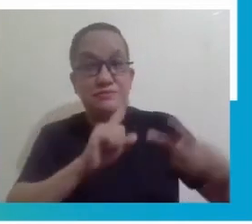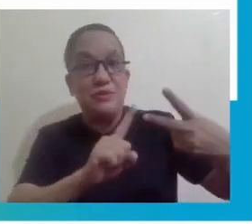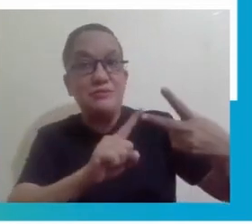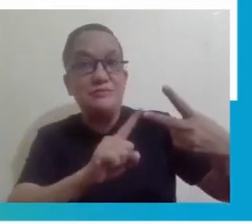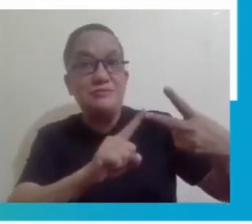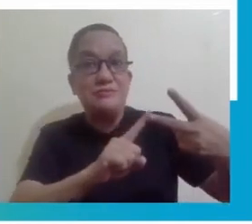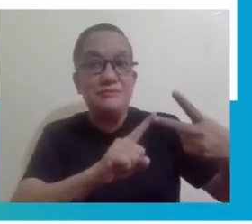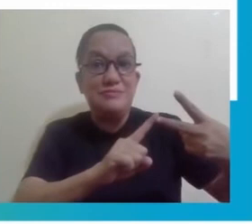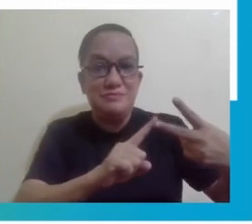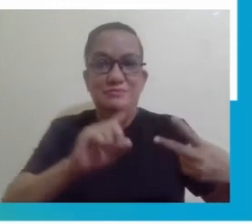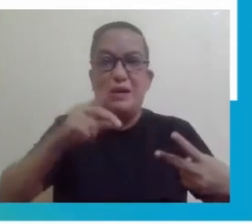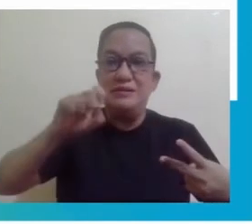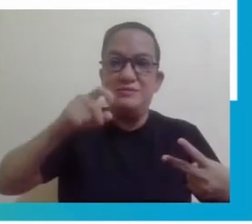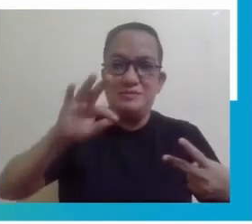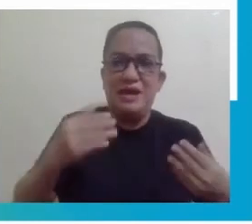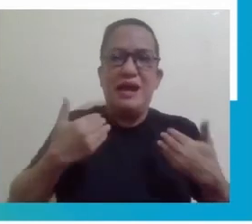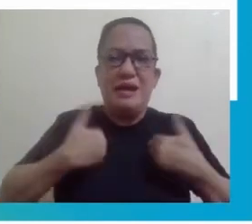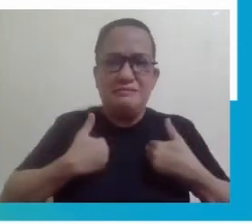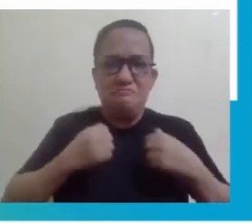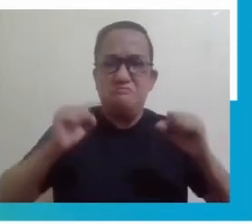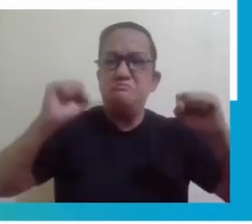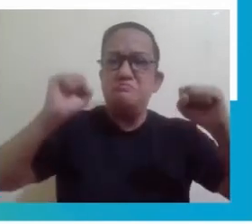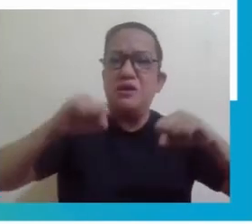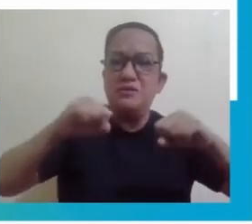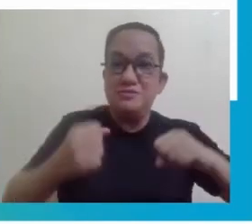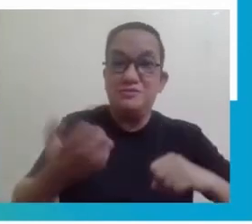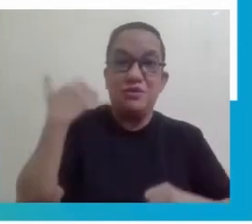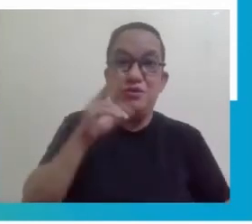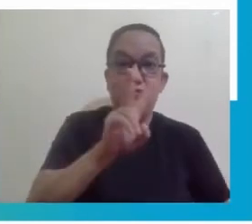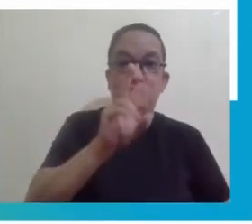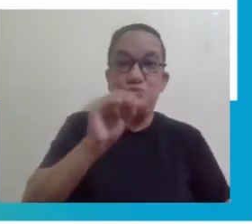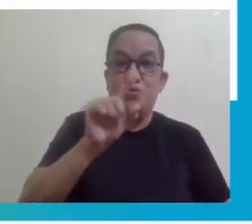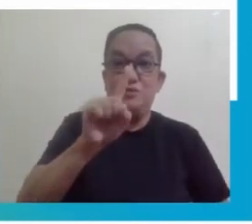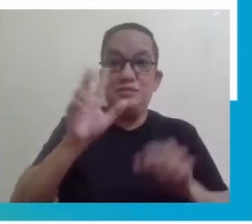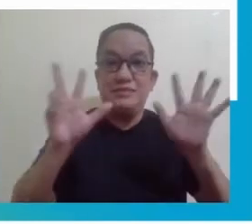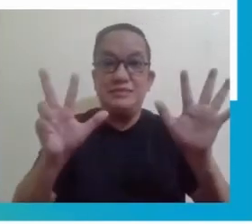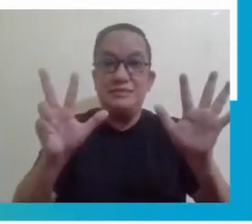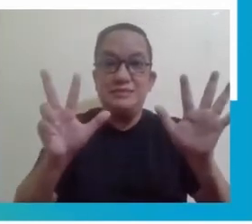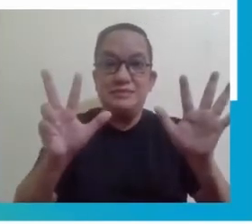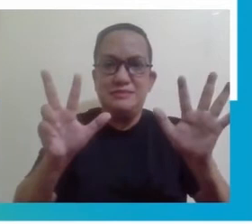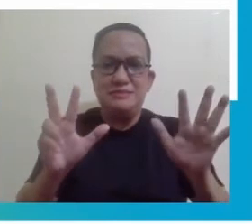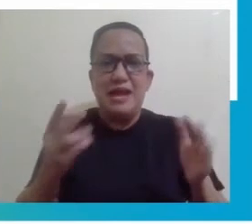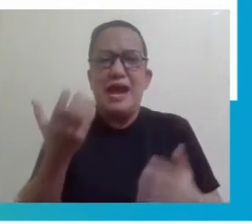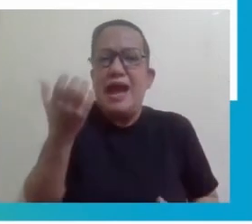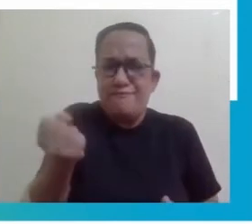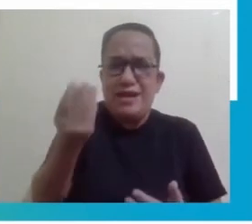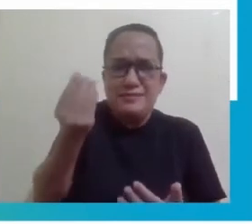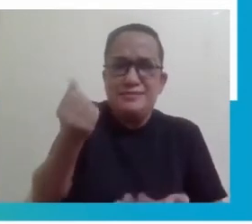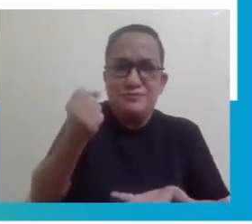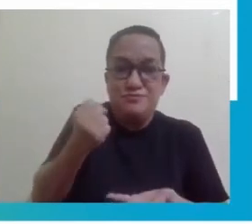of understanding in 2018, which allowed for compensation and which would have been agreeable by the